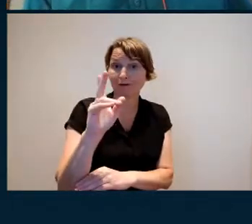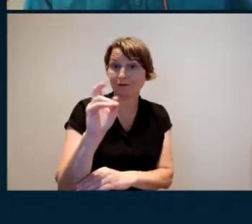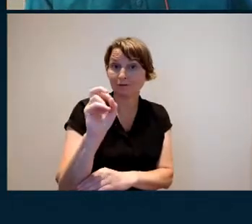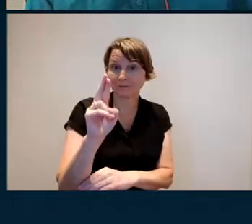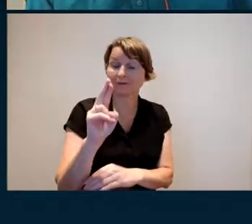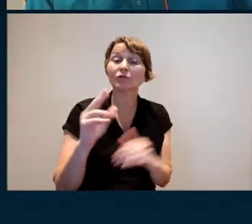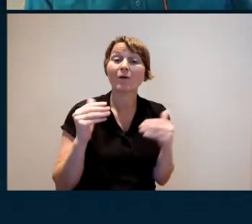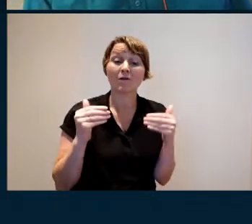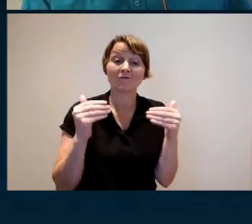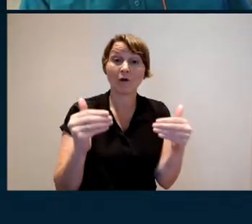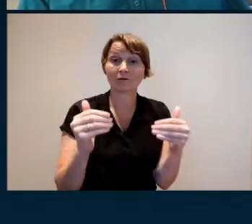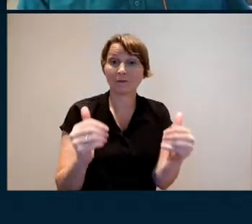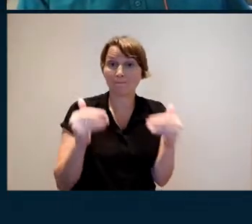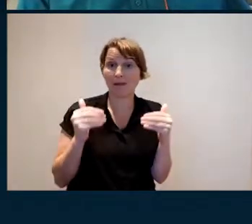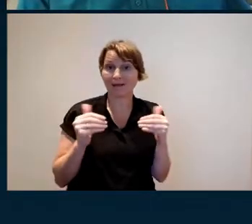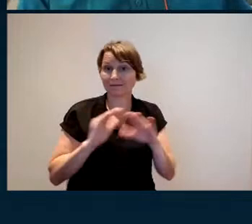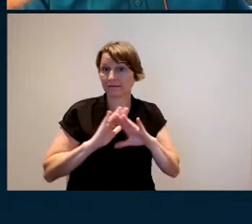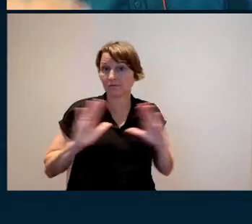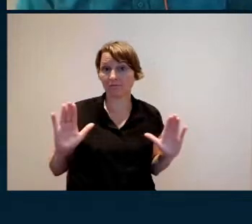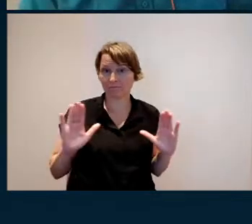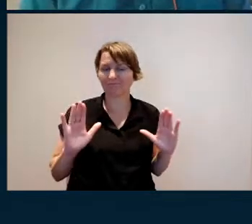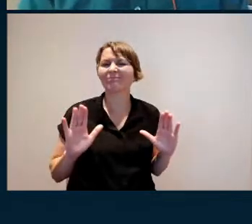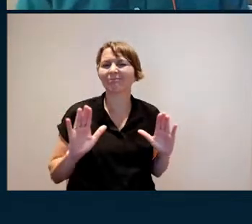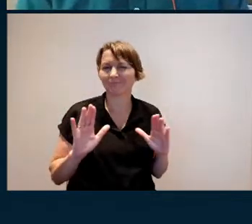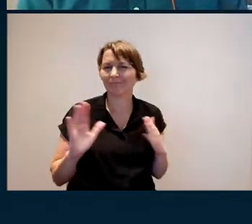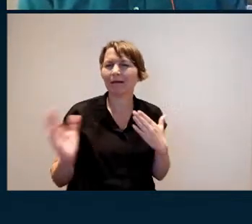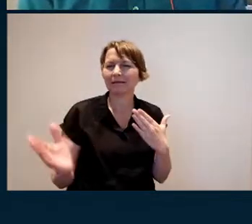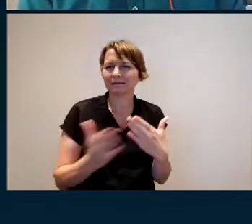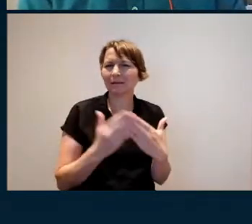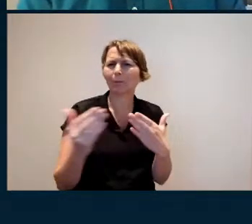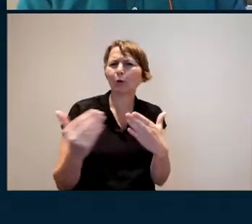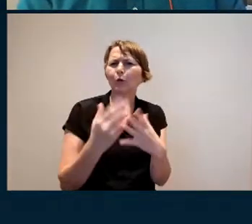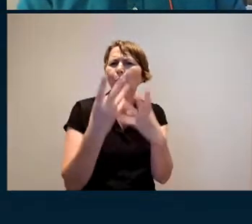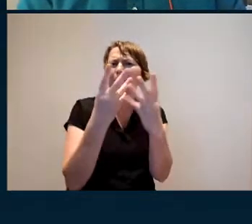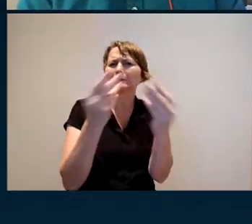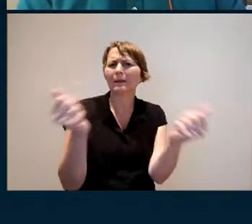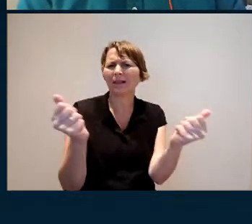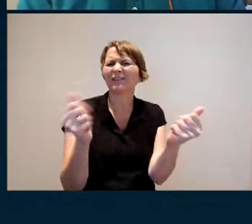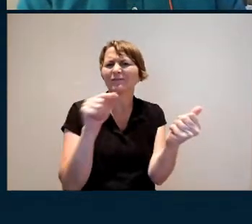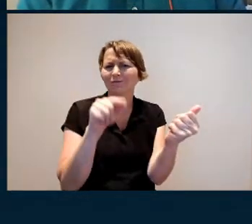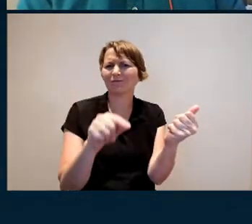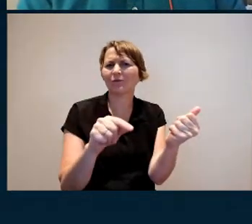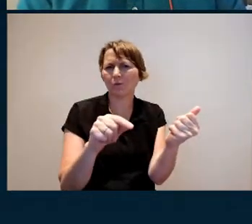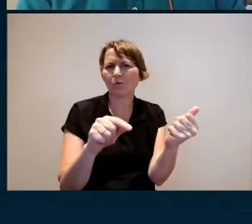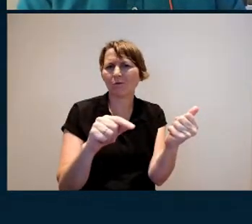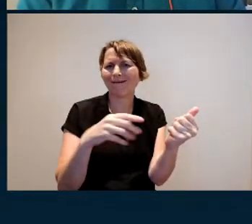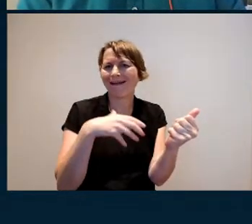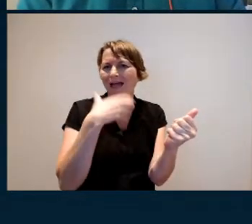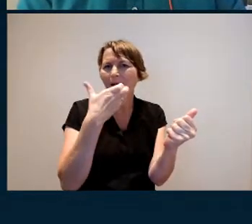then I'm going to do the very simple, create a new solution and add both of these to it. So,